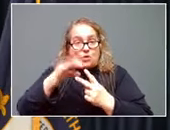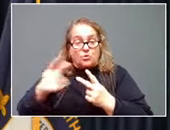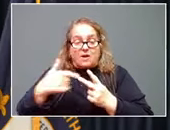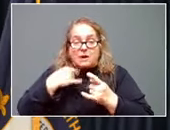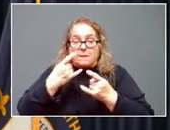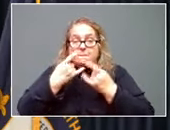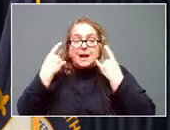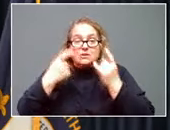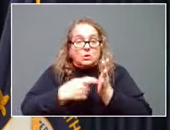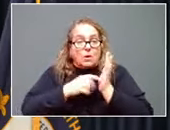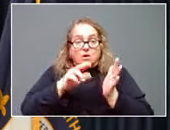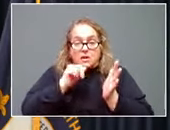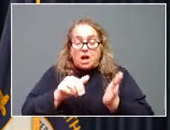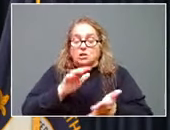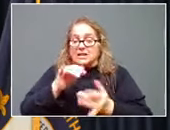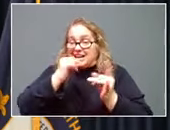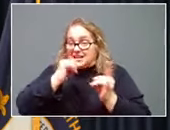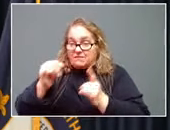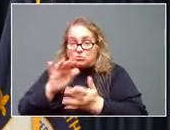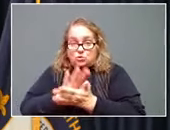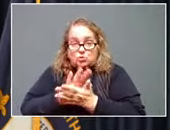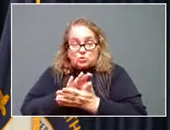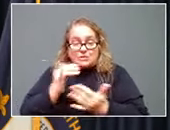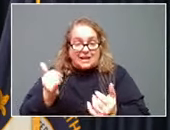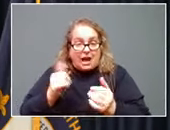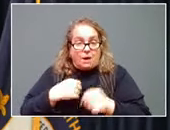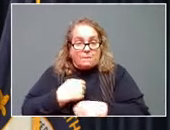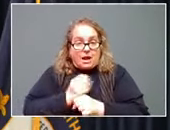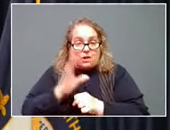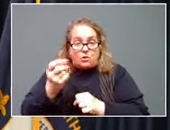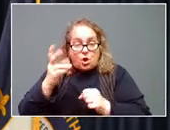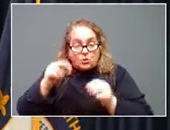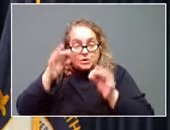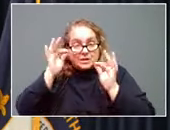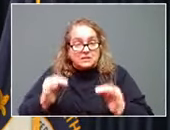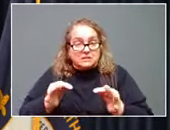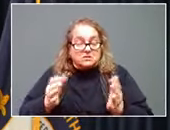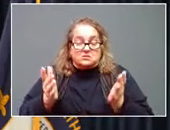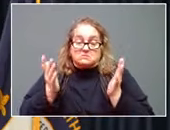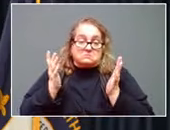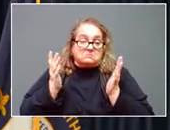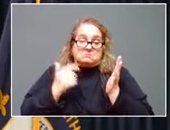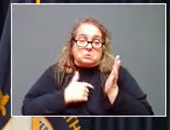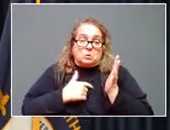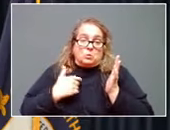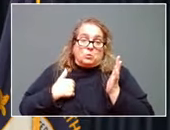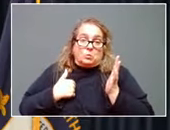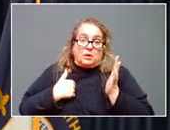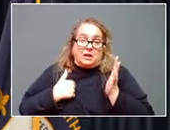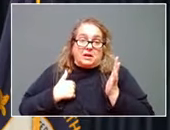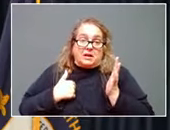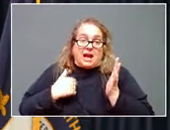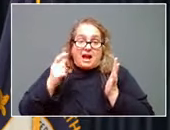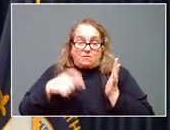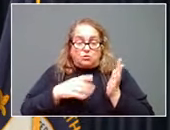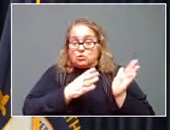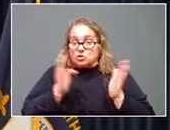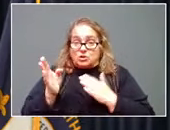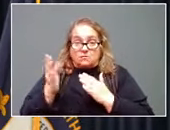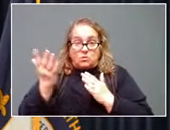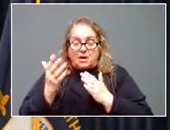school systems are making their own decisions. Where we had to shift to is